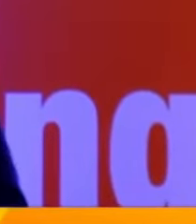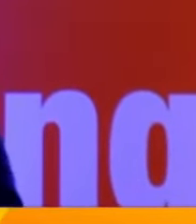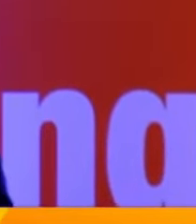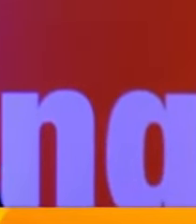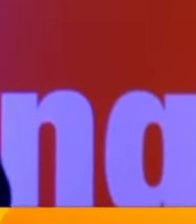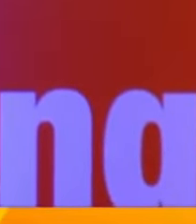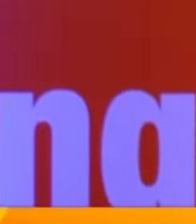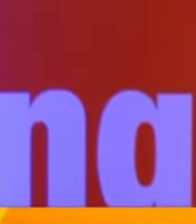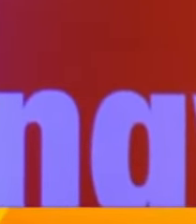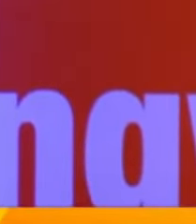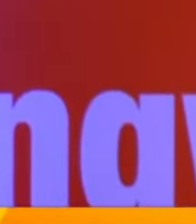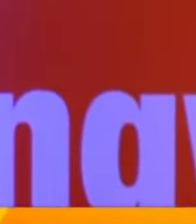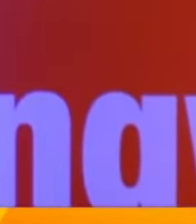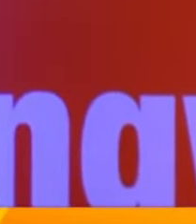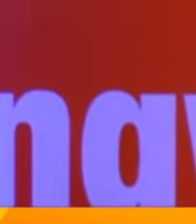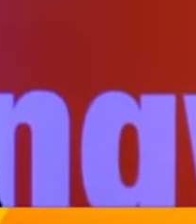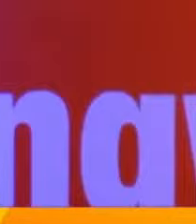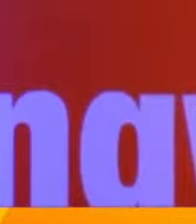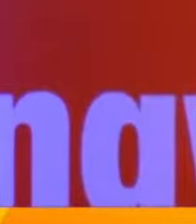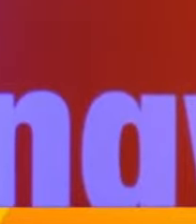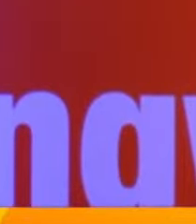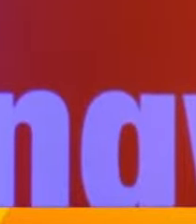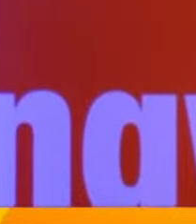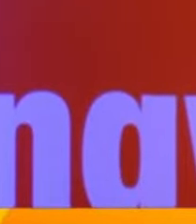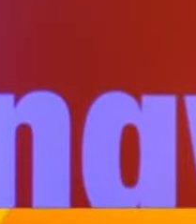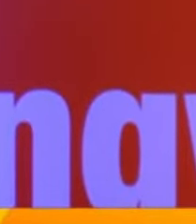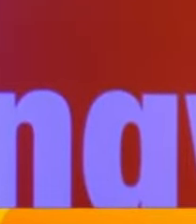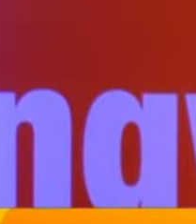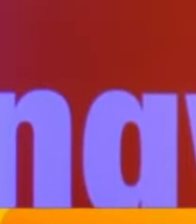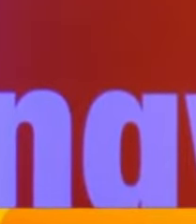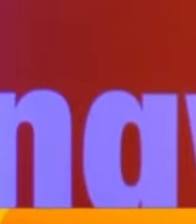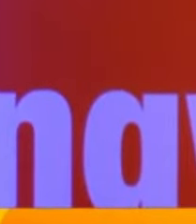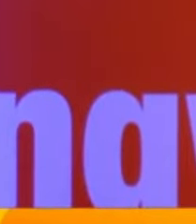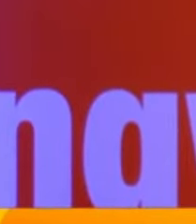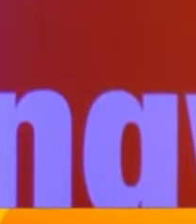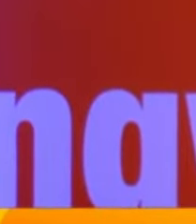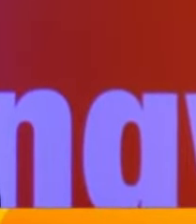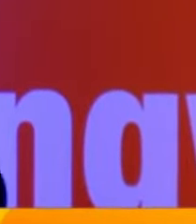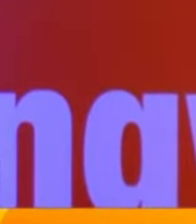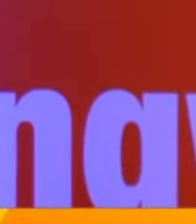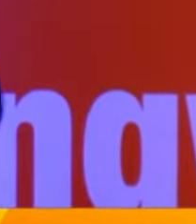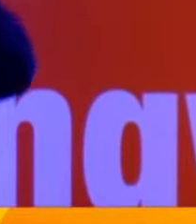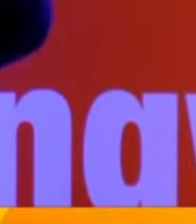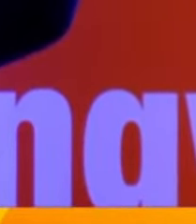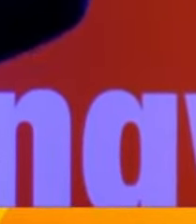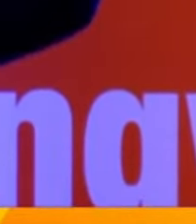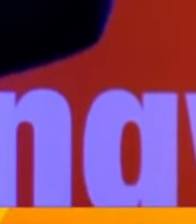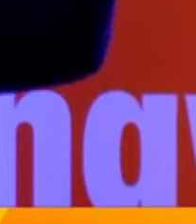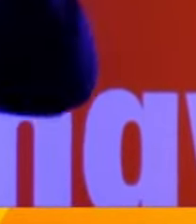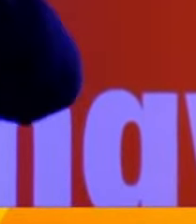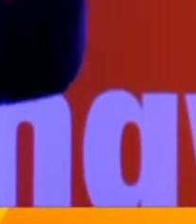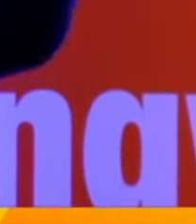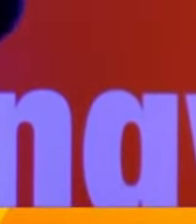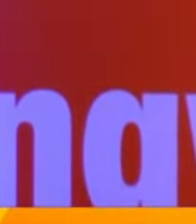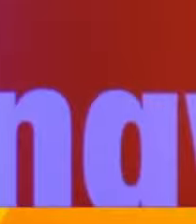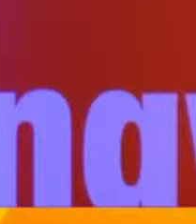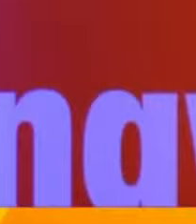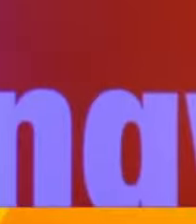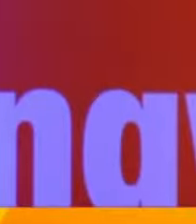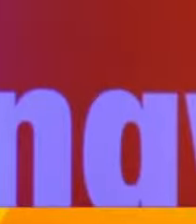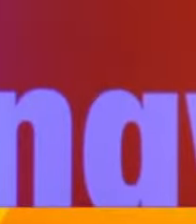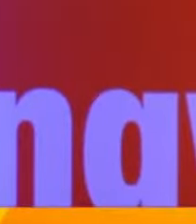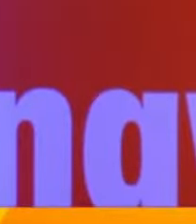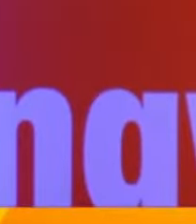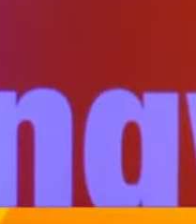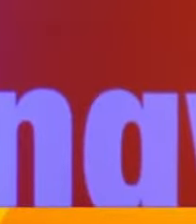I would like to recognize our team of persons with disability who are here, who have come to participate with us in this occasion.